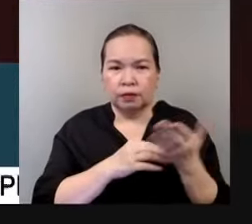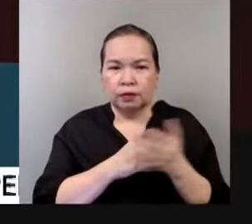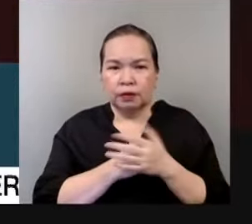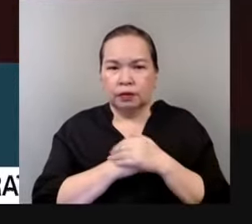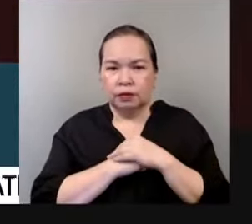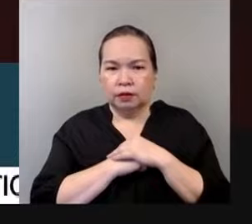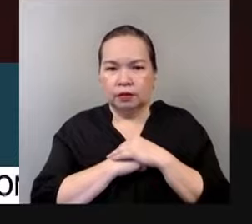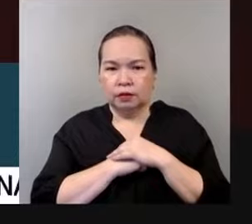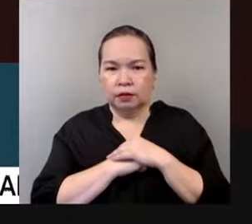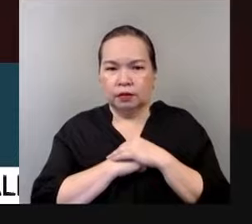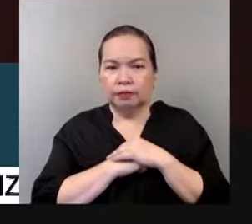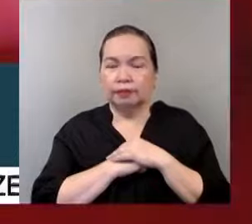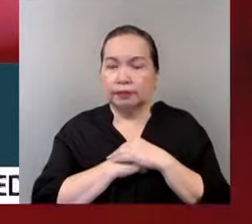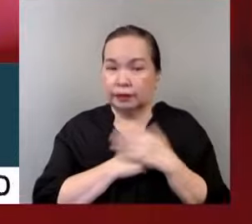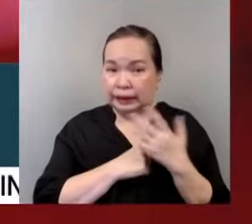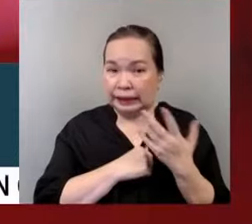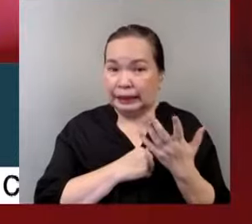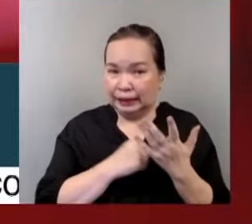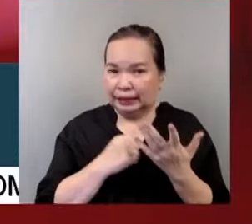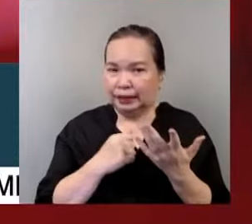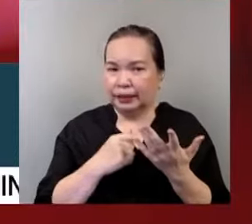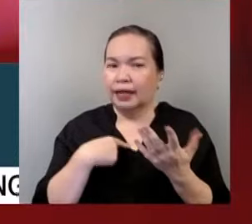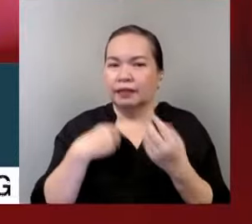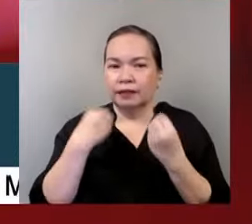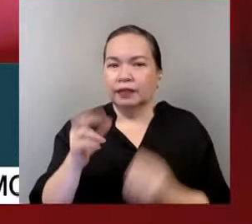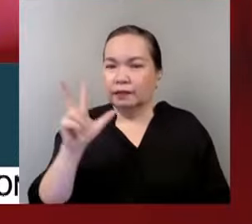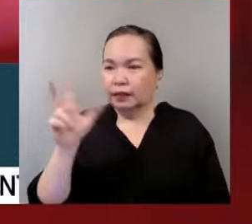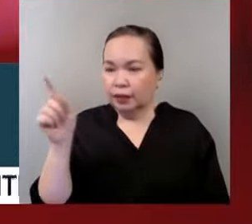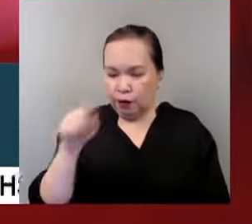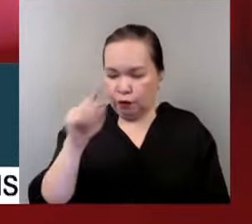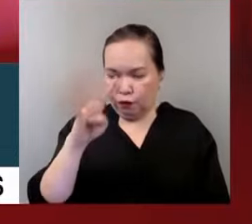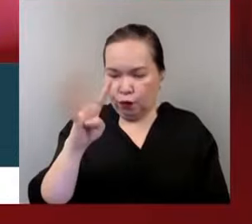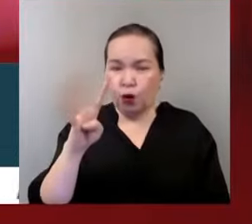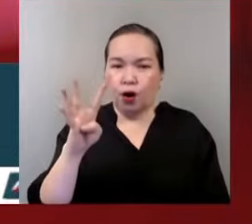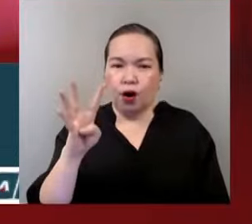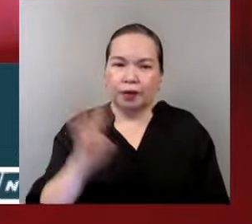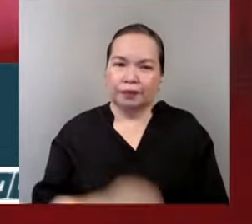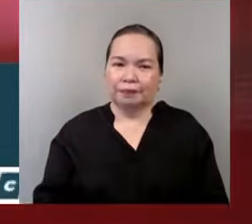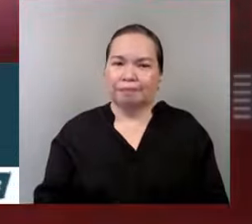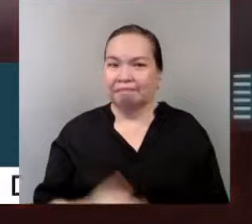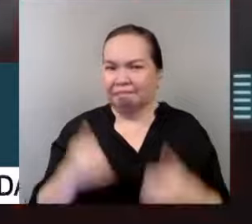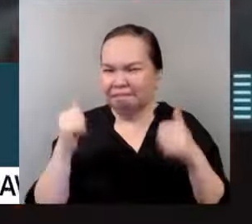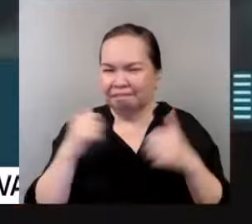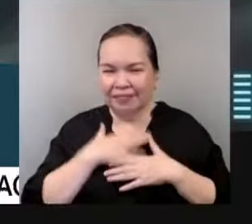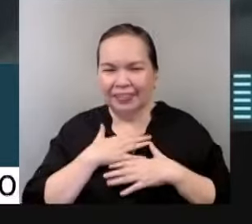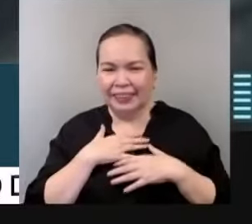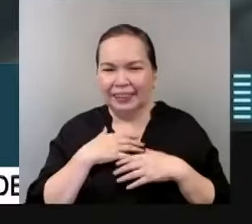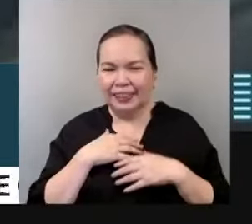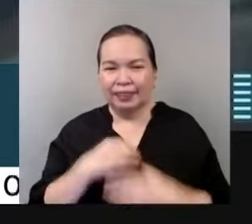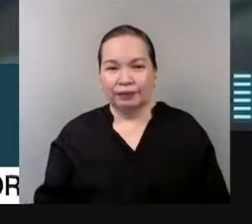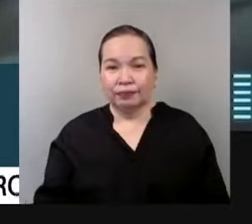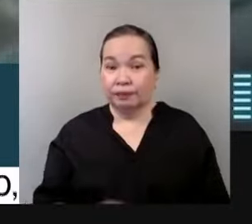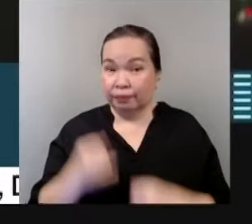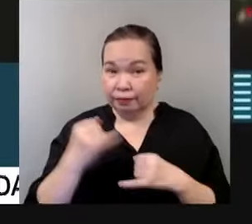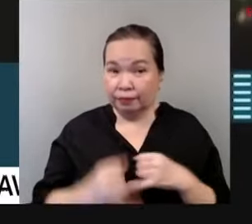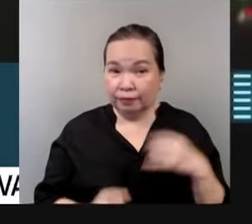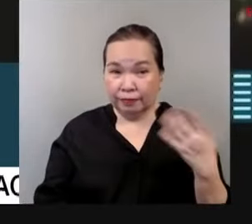And for that, Founder's Day gets 3 out of 4 wickedly entertaining kisses. And finally, we